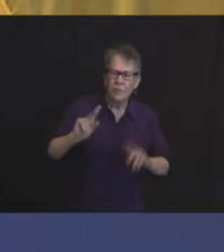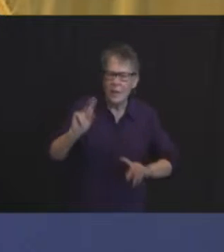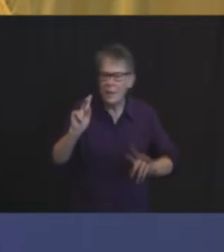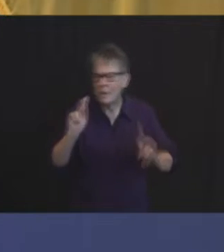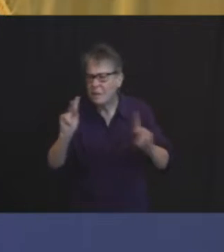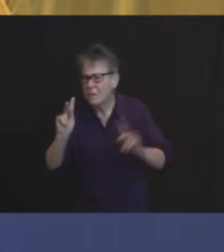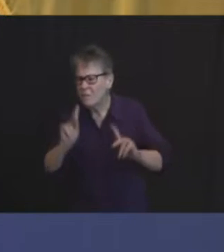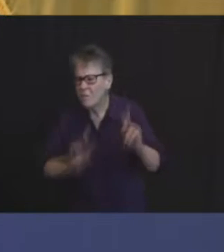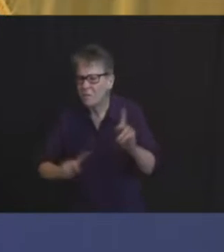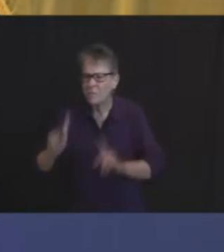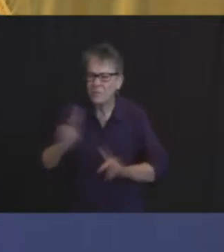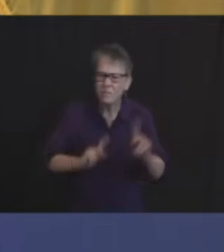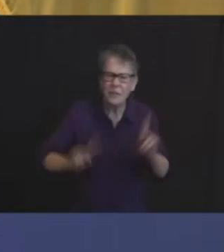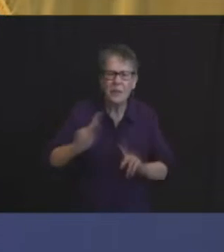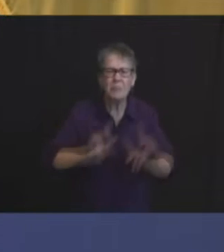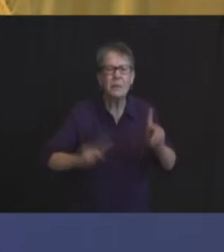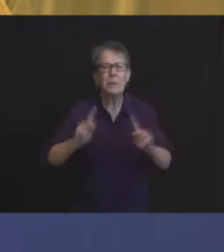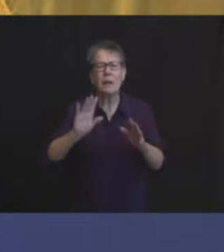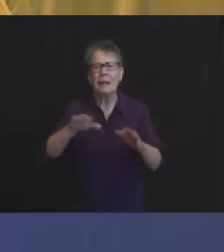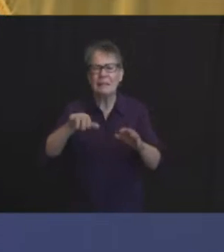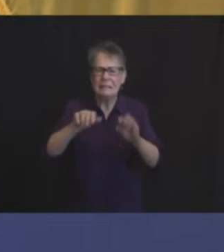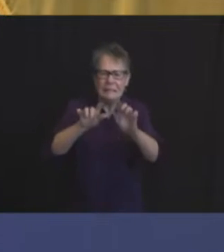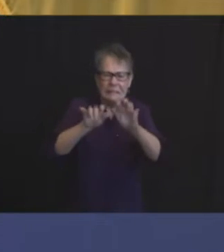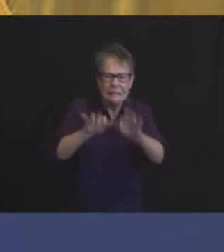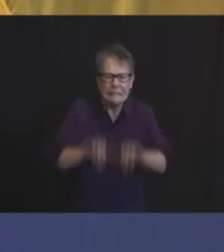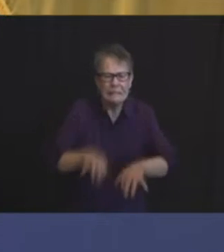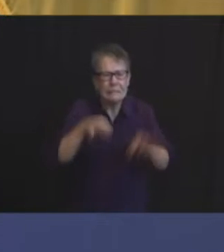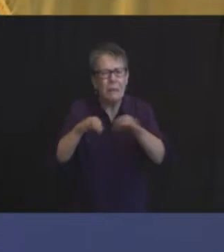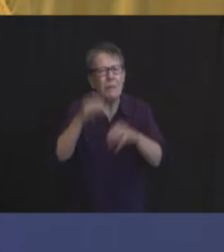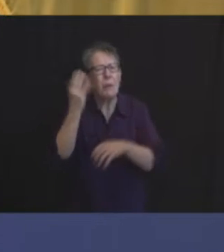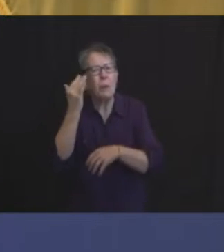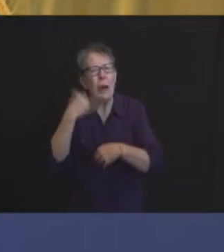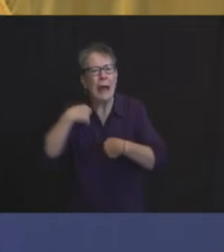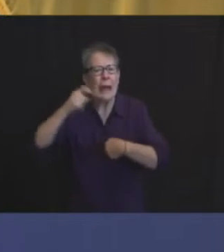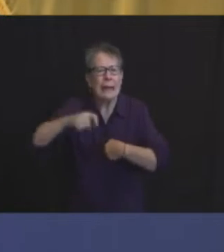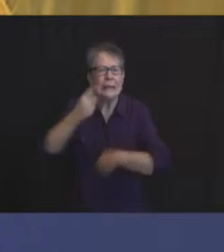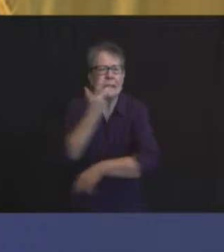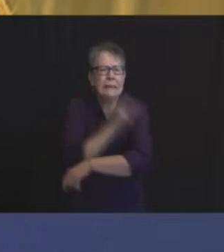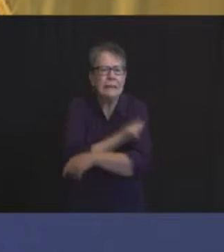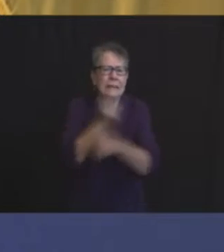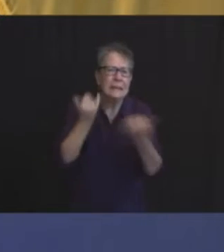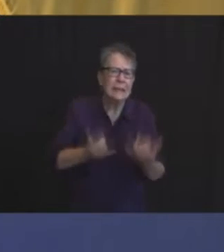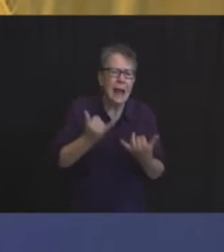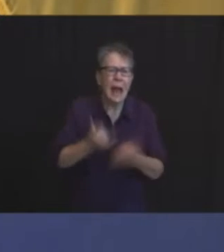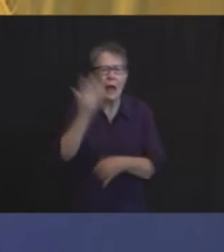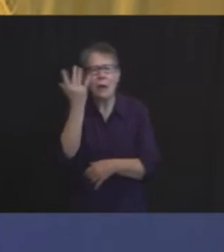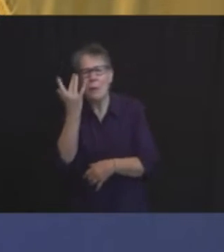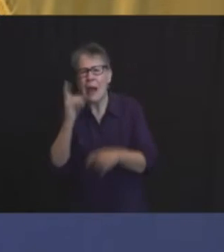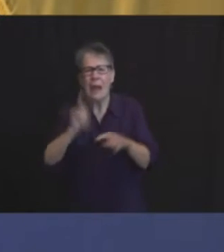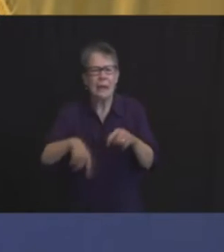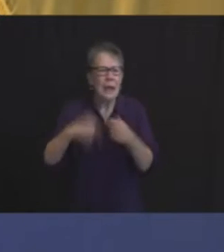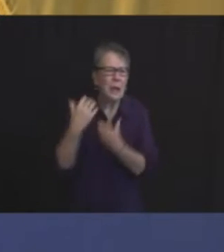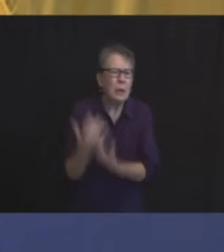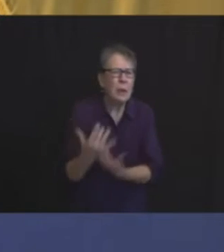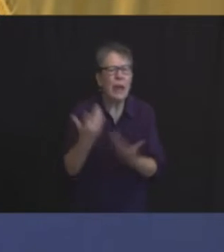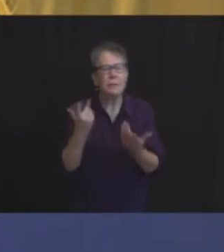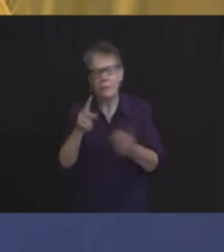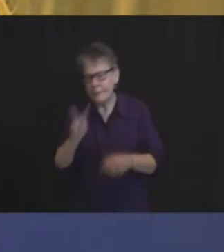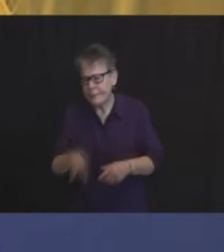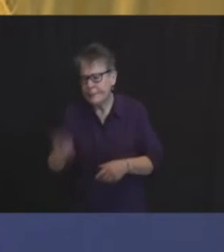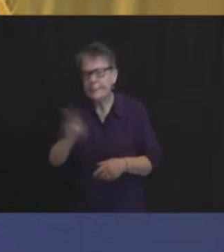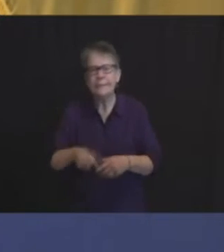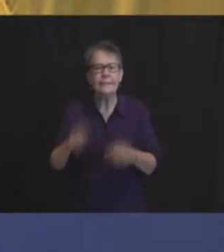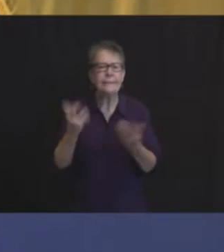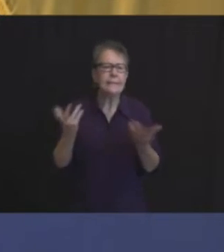we had this a couple of weeks ago, a member of a board of trustees of a hospital. It turns out that was an honest